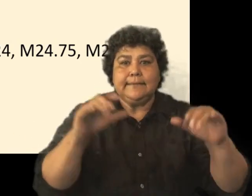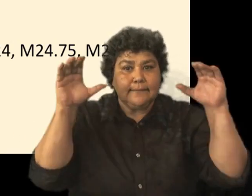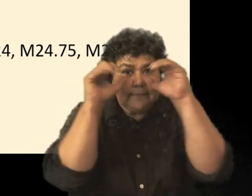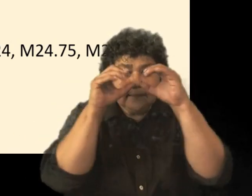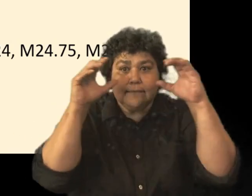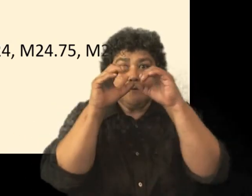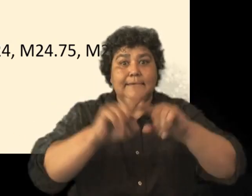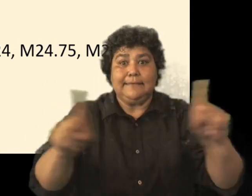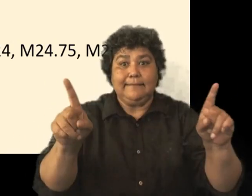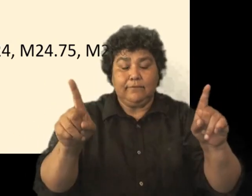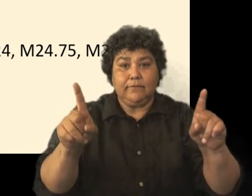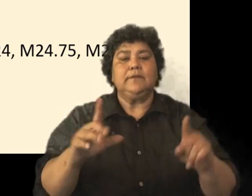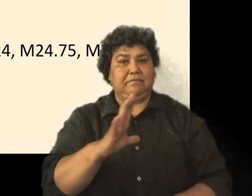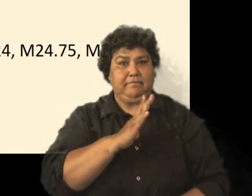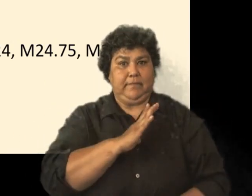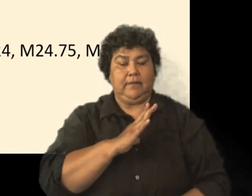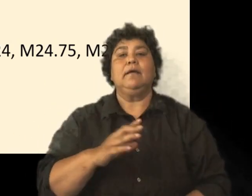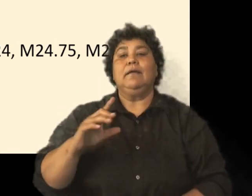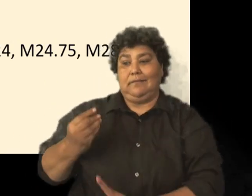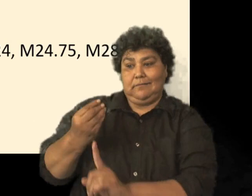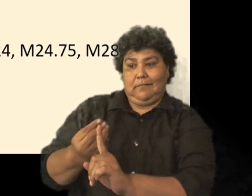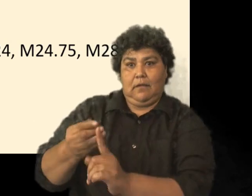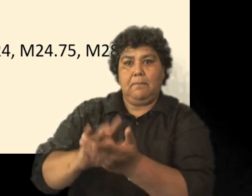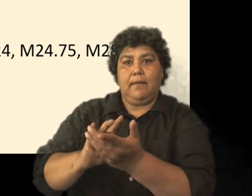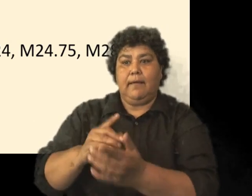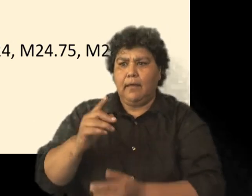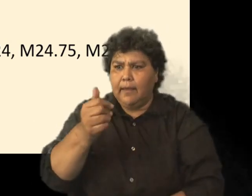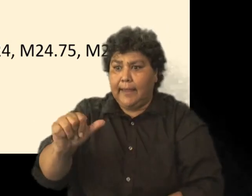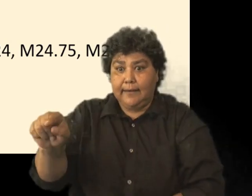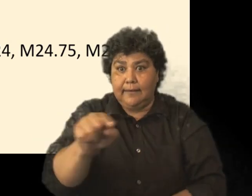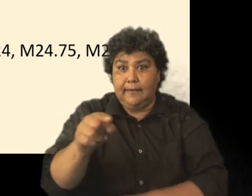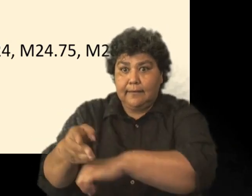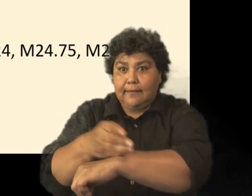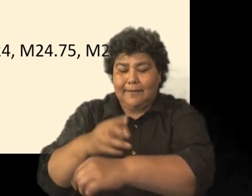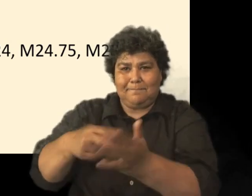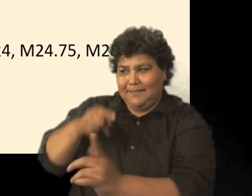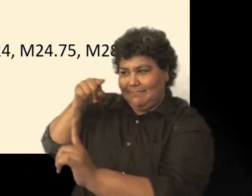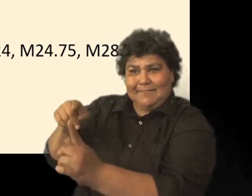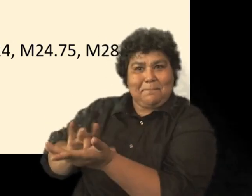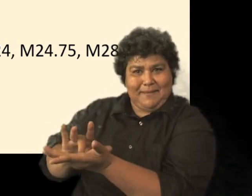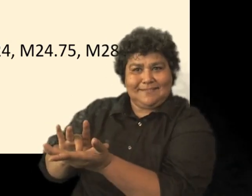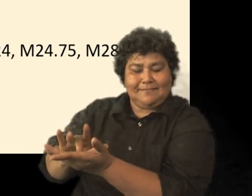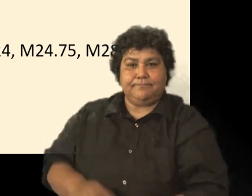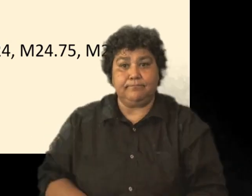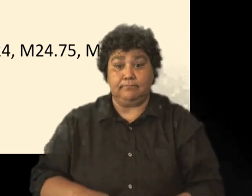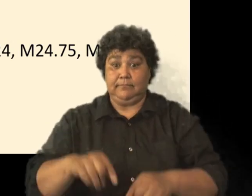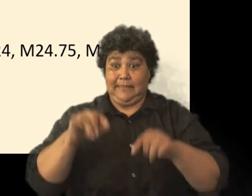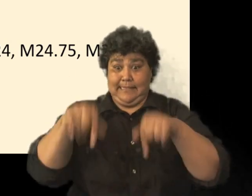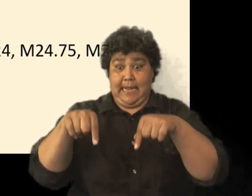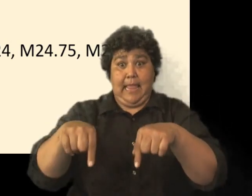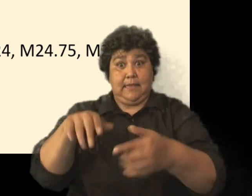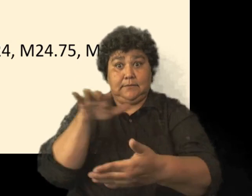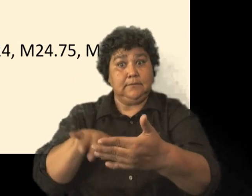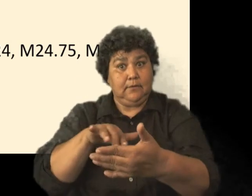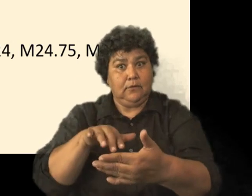effect. This is the largest study to date in patients with RP. It is also the longest study,